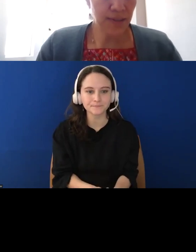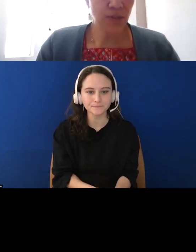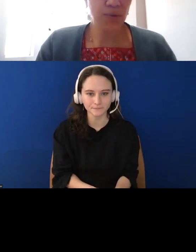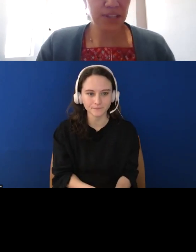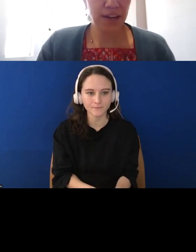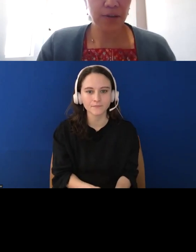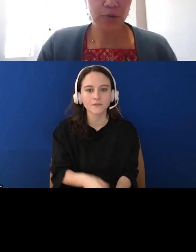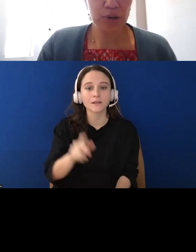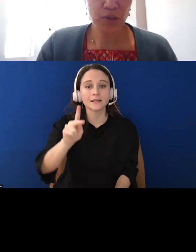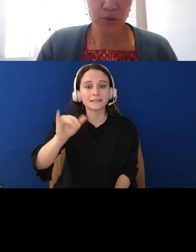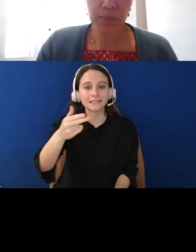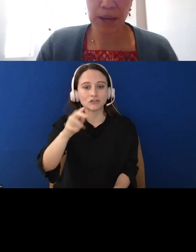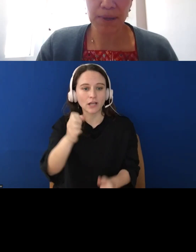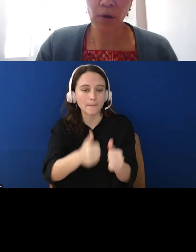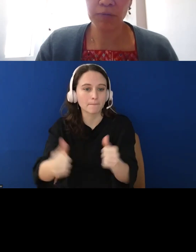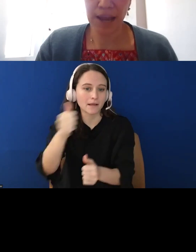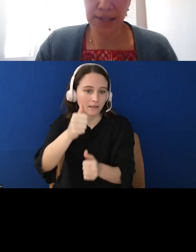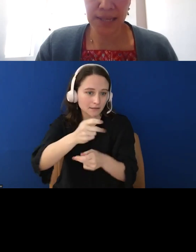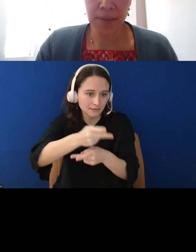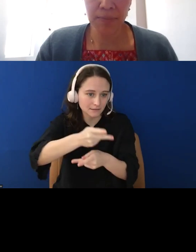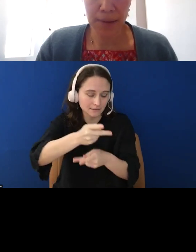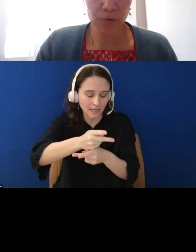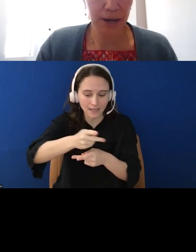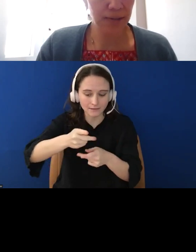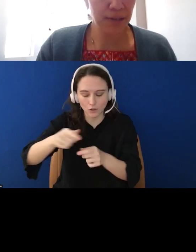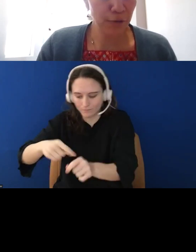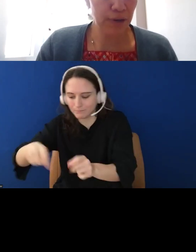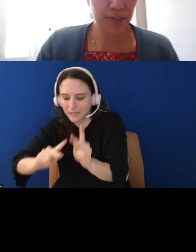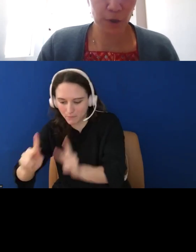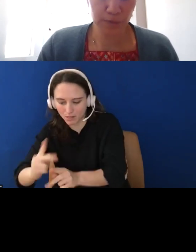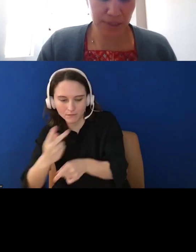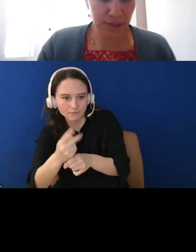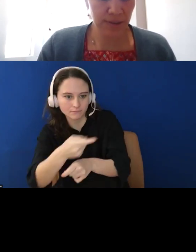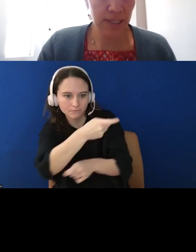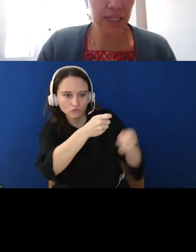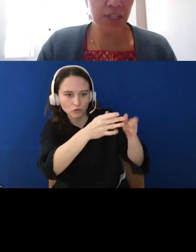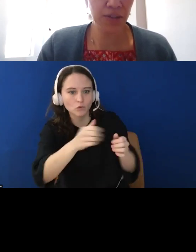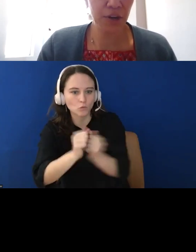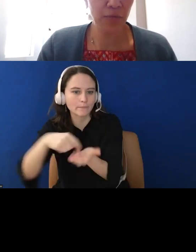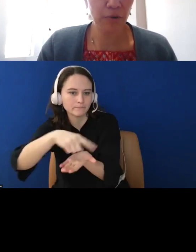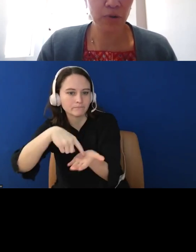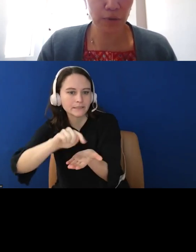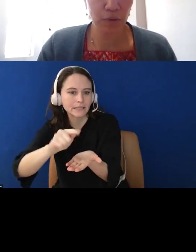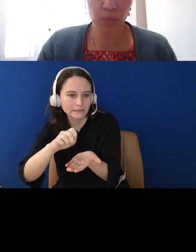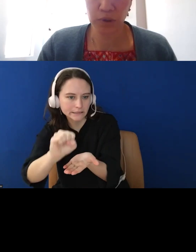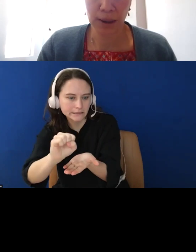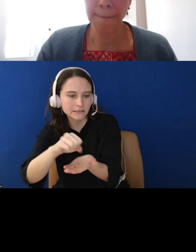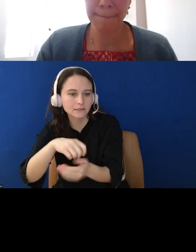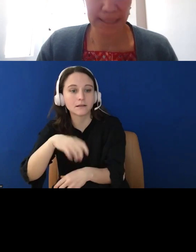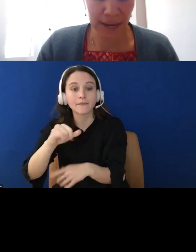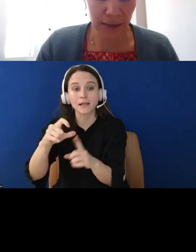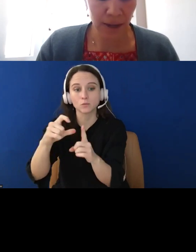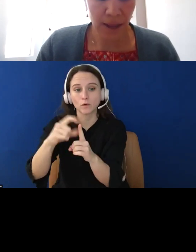K'iche' vassals sustained the rulers through the payment of taxes and by providing different services. The K'iche' term for tribute